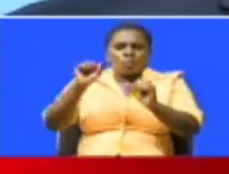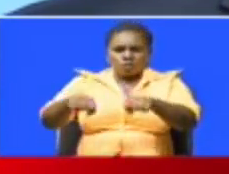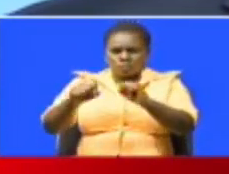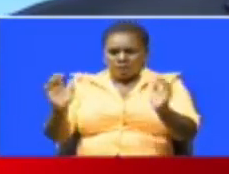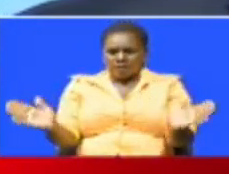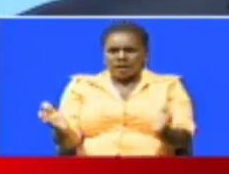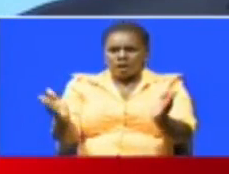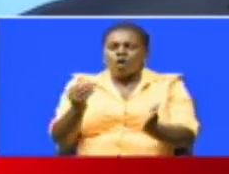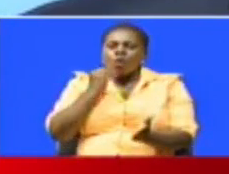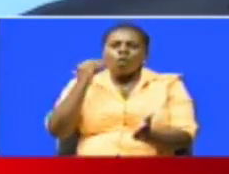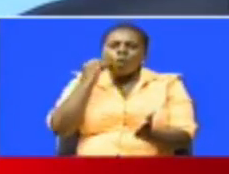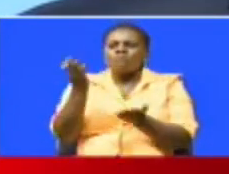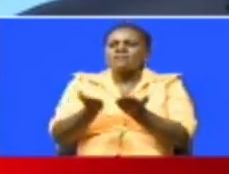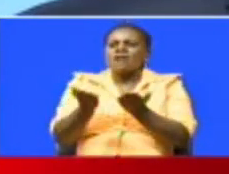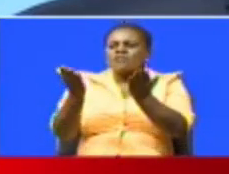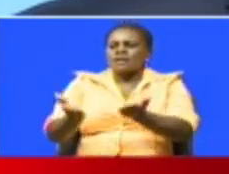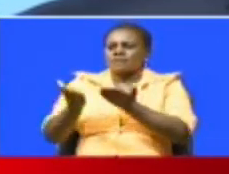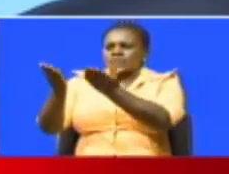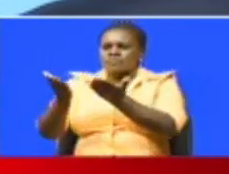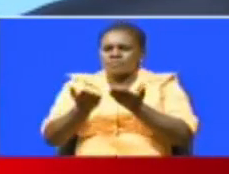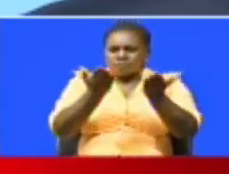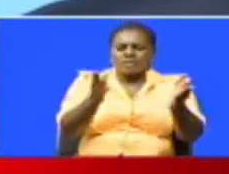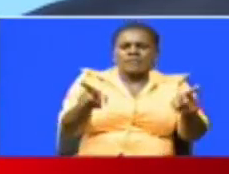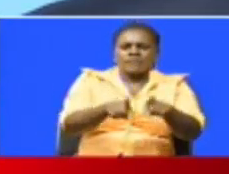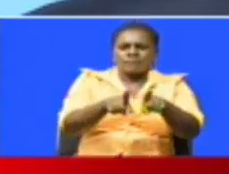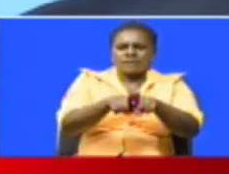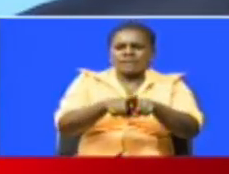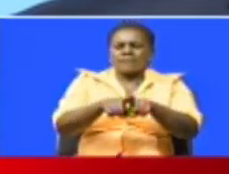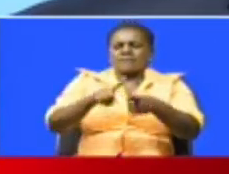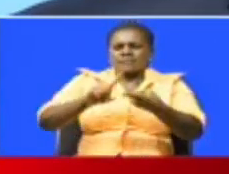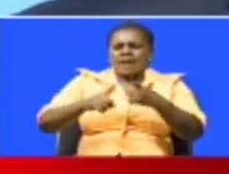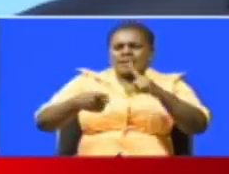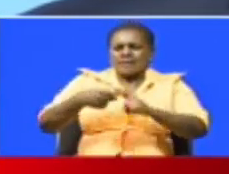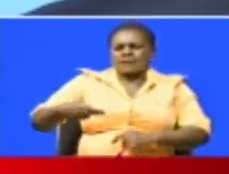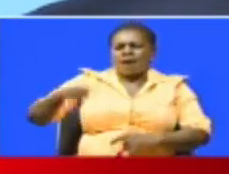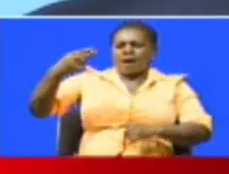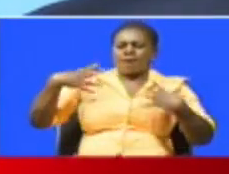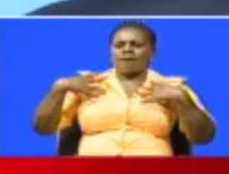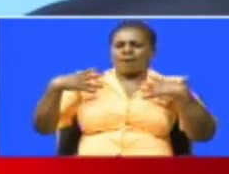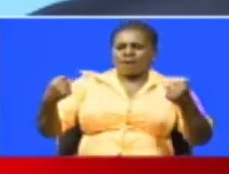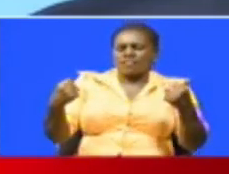to encourage home delivery services while maintaining high standards of hygiene.